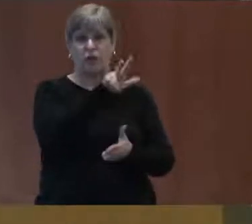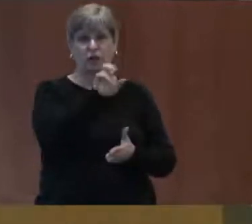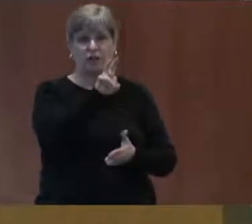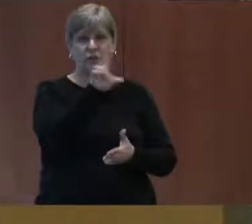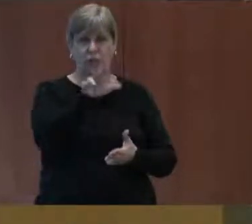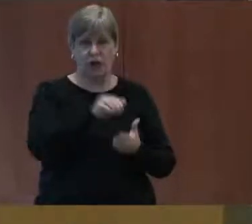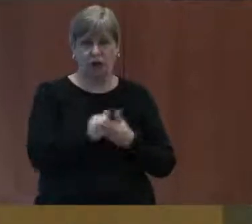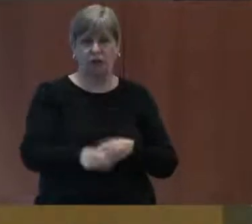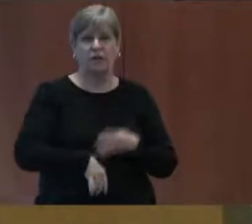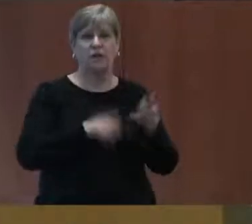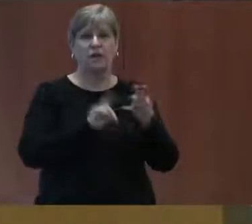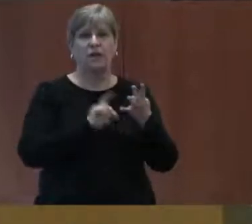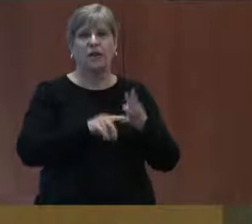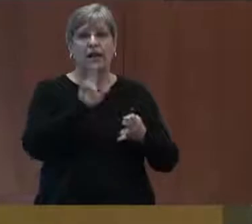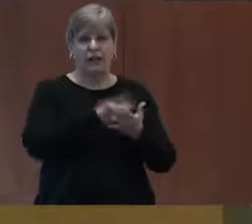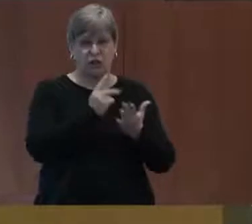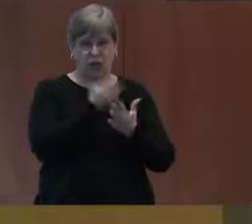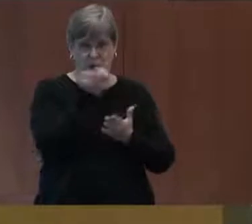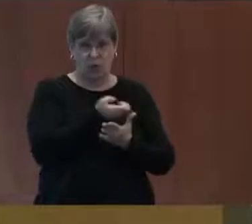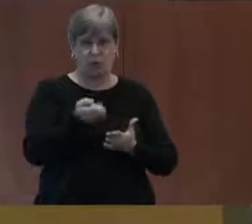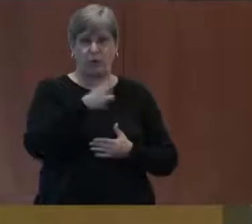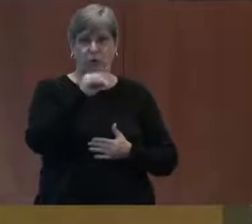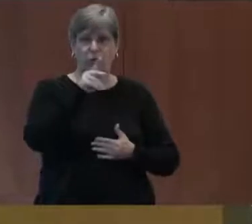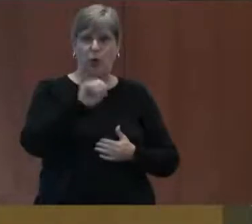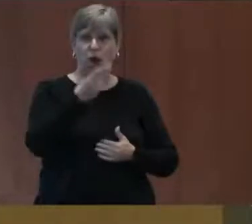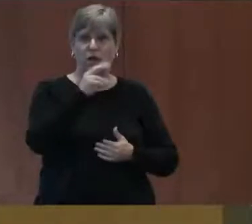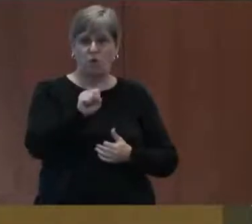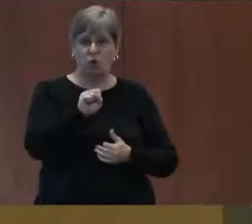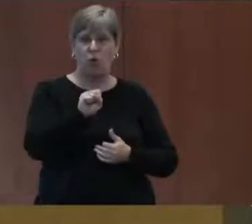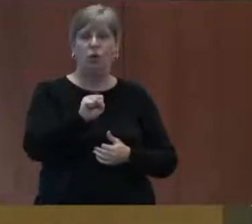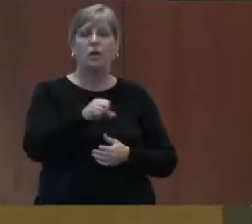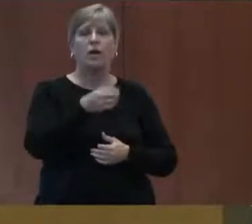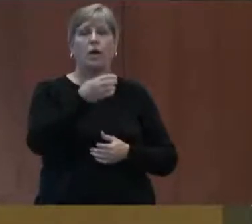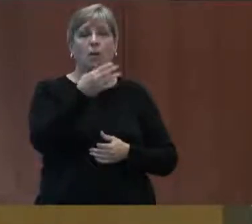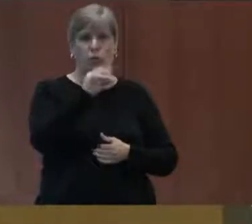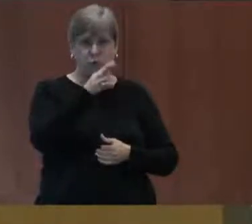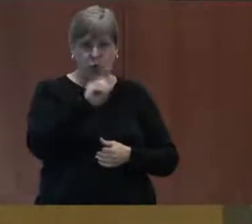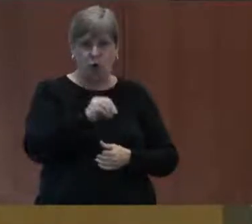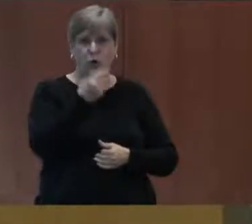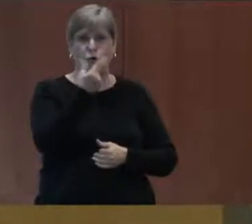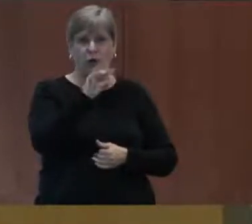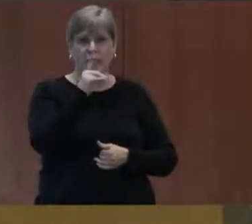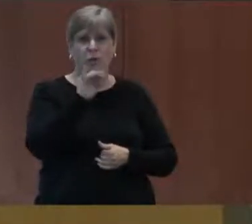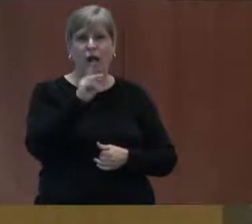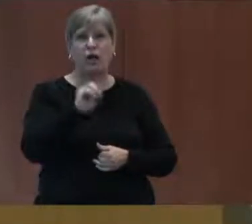$67,373. Kitchen equipment, Boonesboro High School and Boonesboro and Greenbrier Elementary